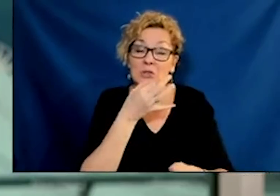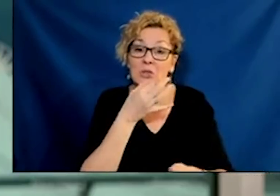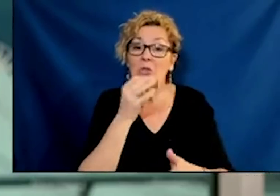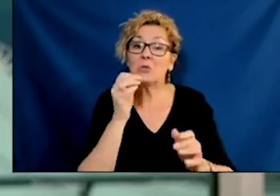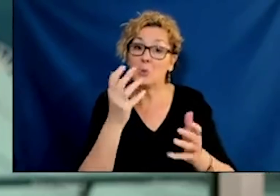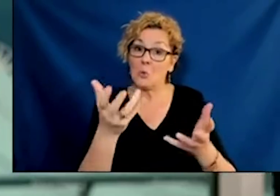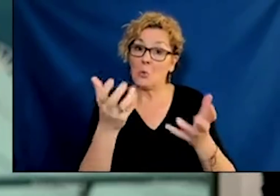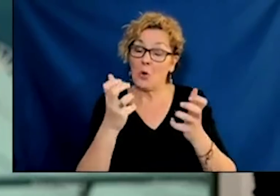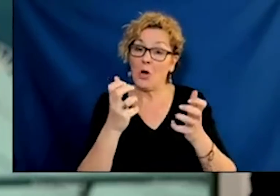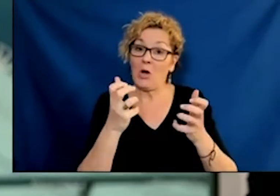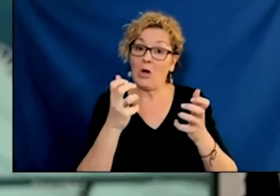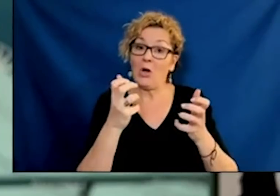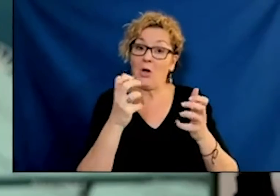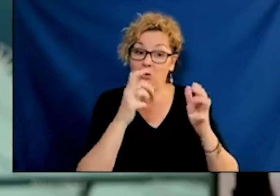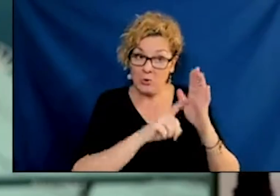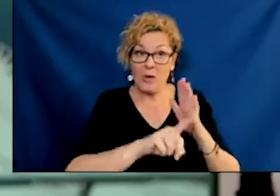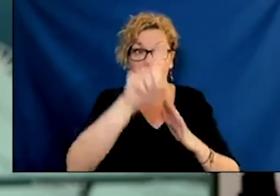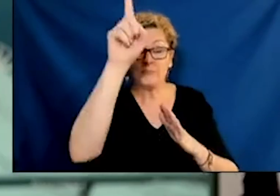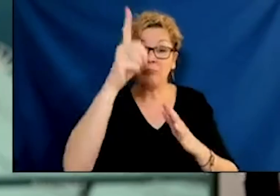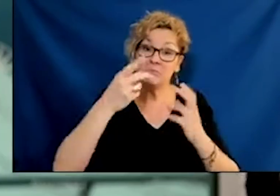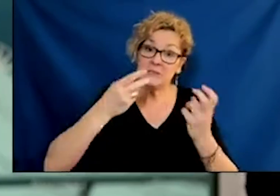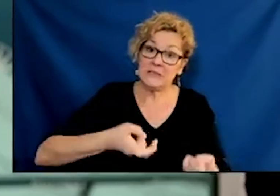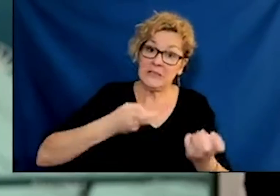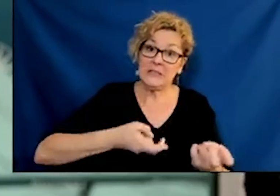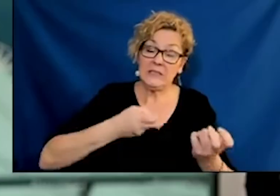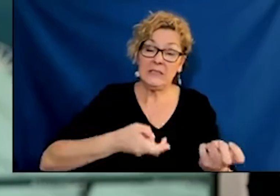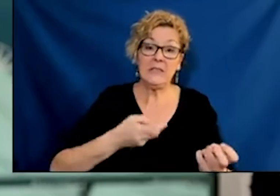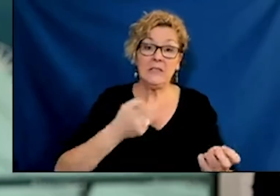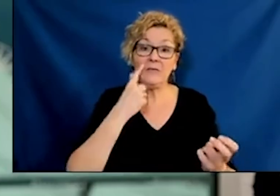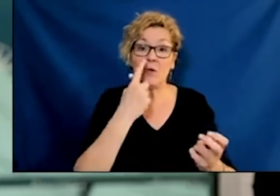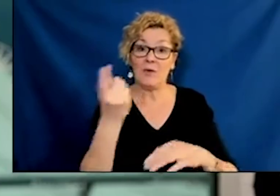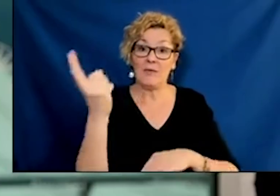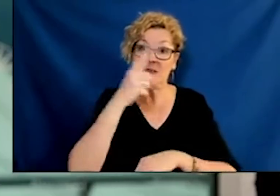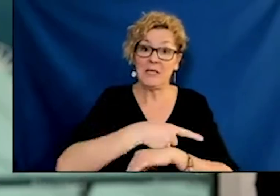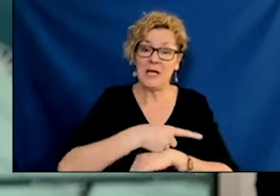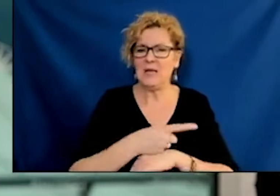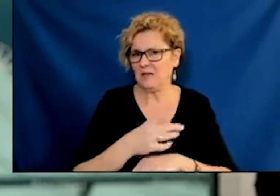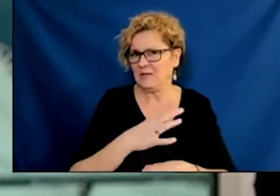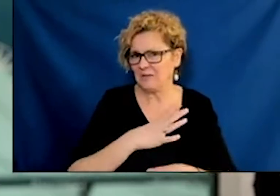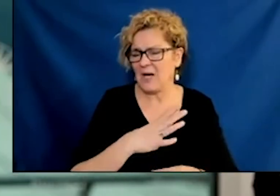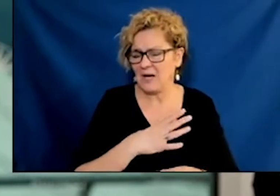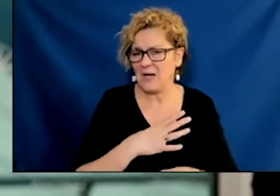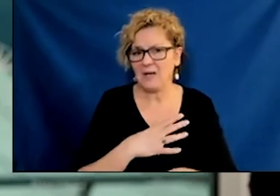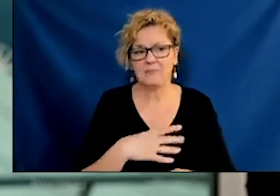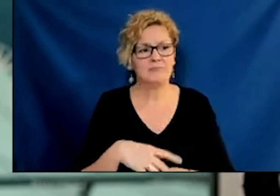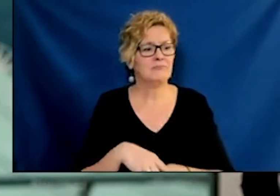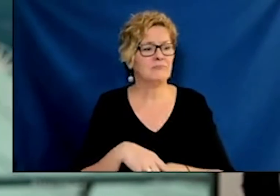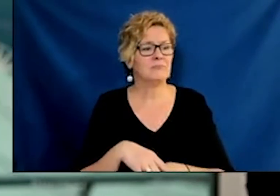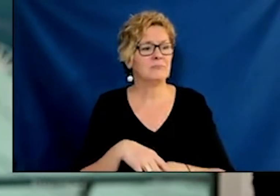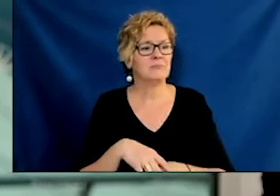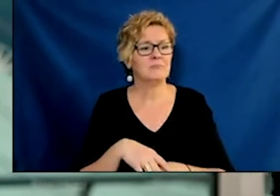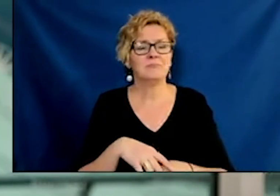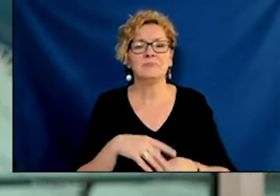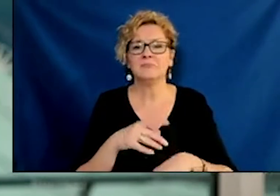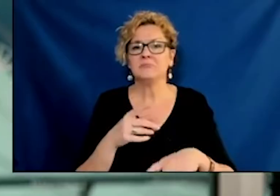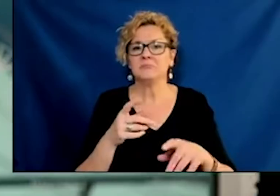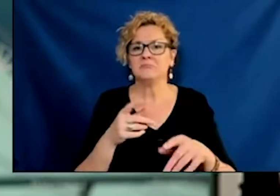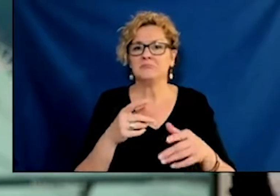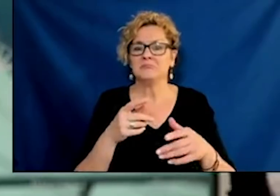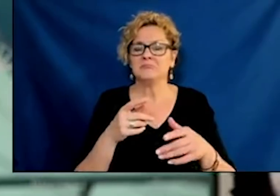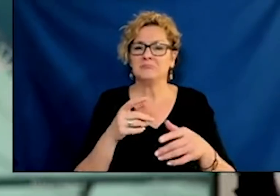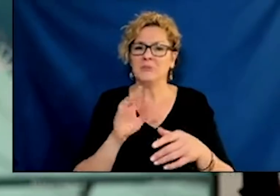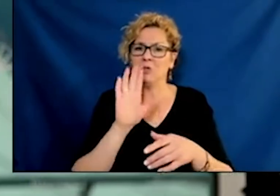itself that seems to be the risk. It's the things that we're doing before and after, and particularly if we are staying over, having people